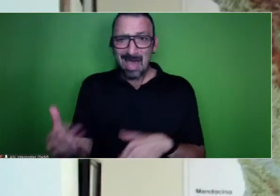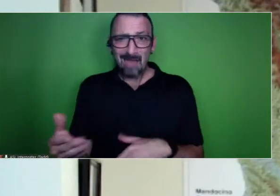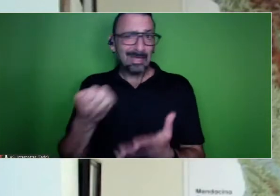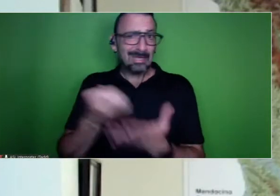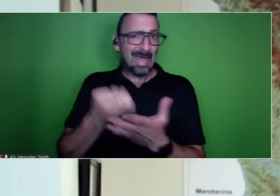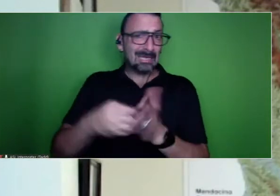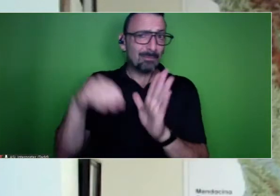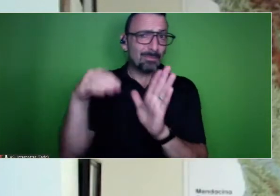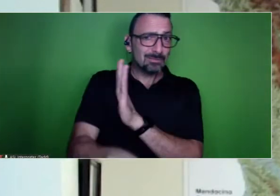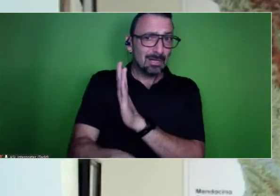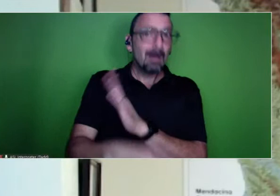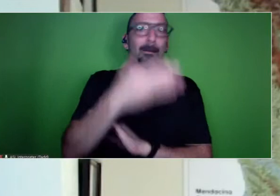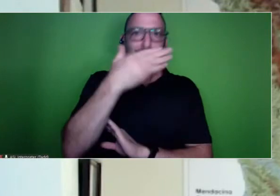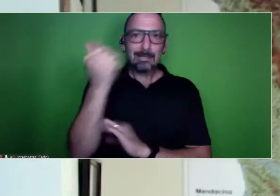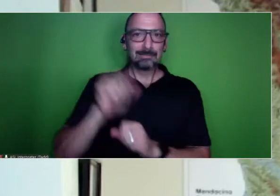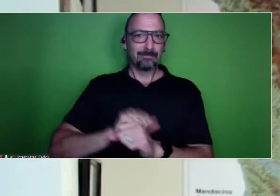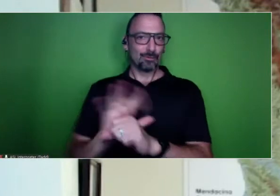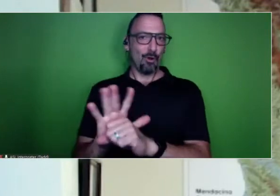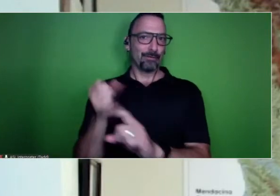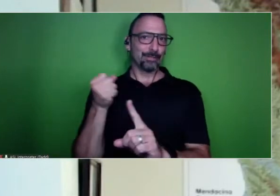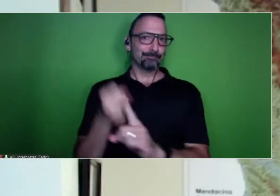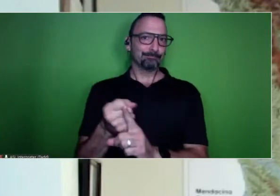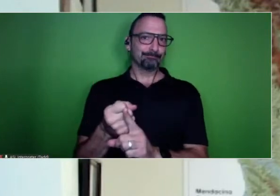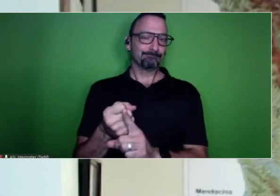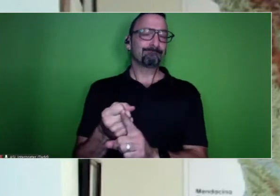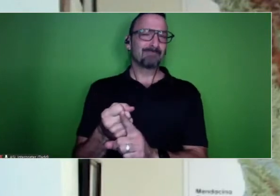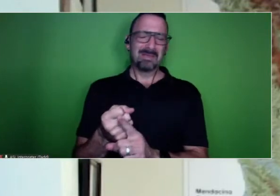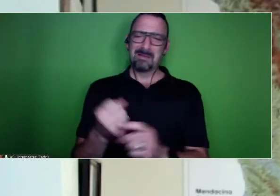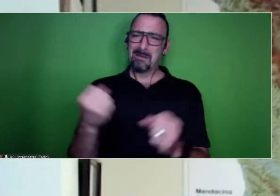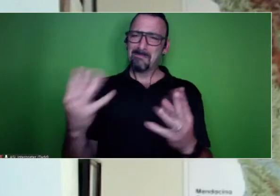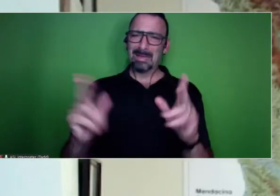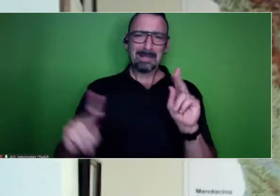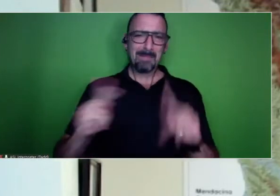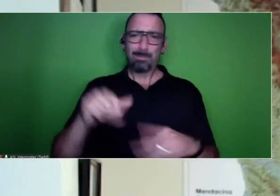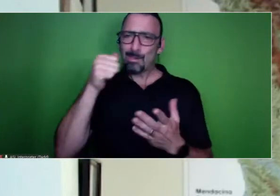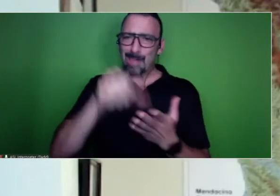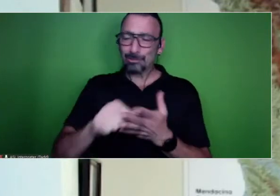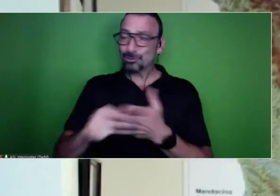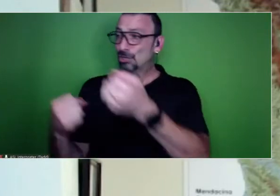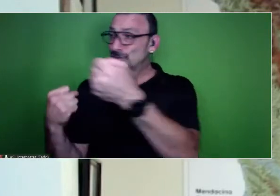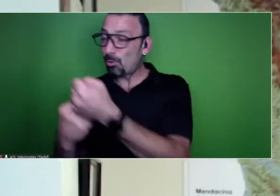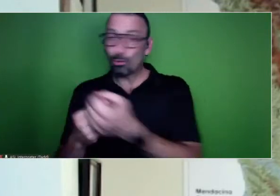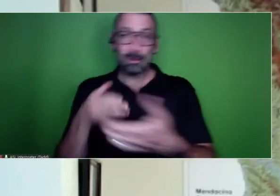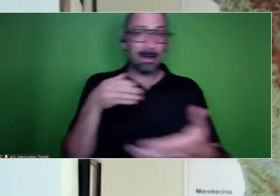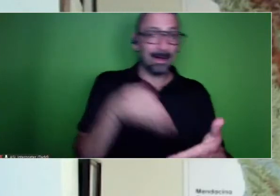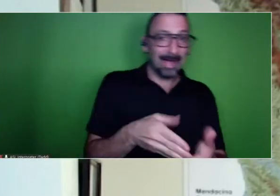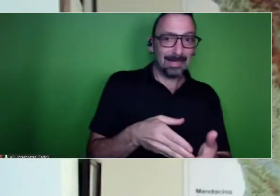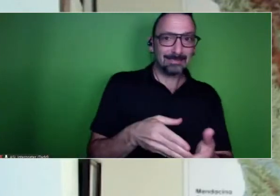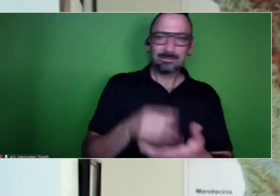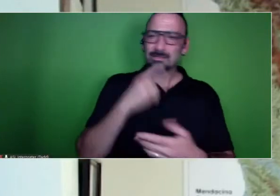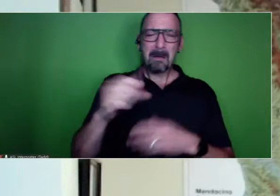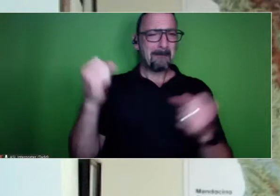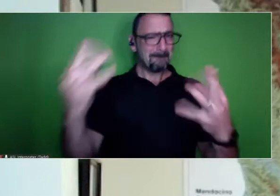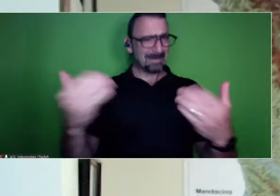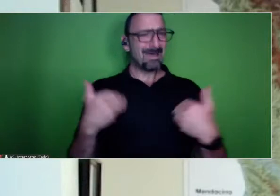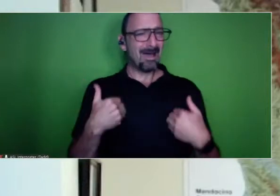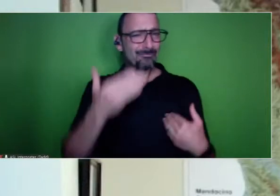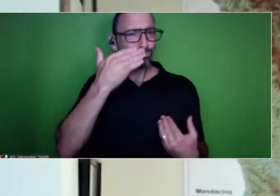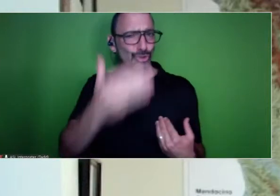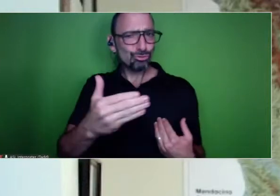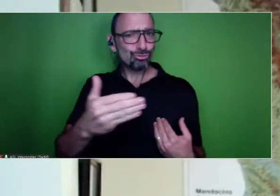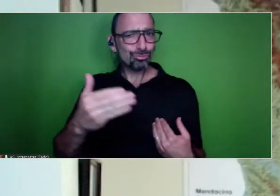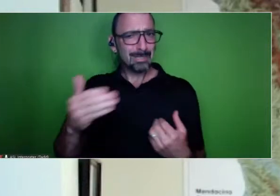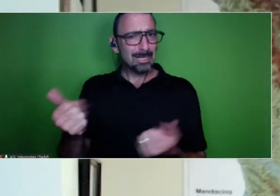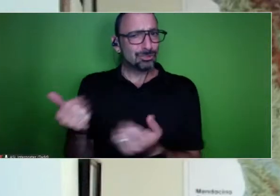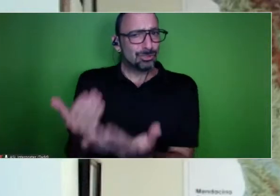losses that COVID has brought. I received many letters from both sides, many with very positive suggestions. Perhaps the